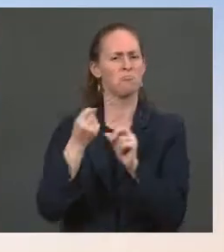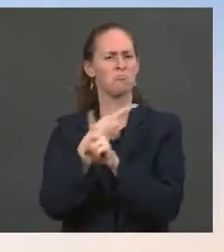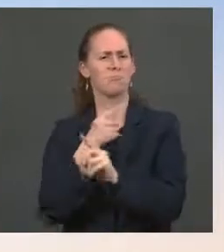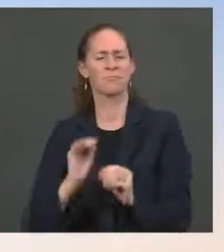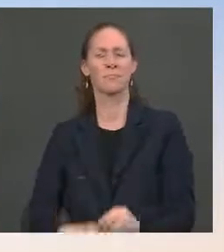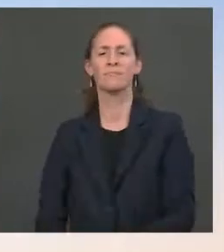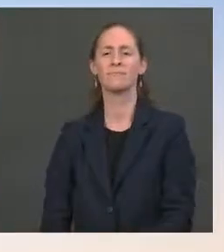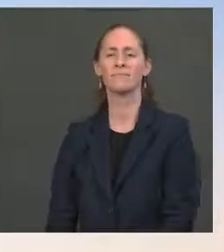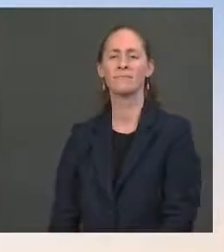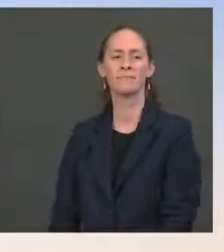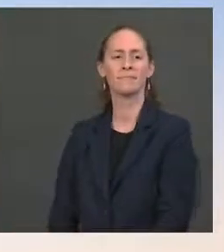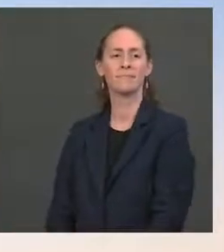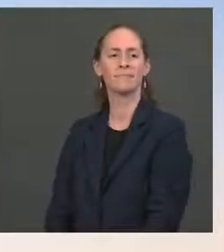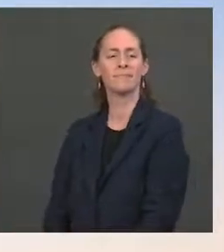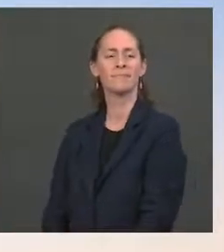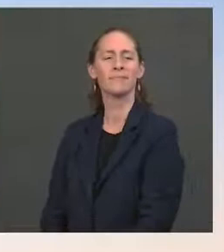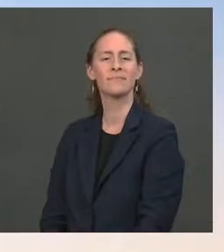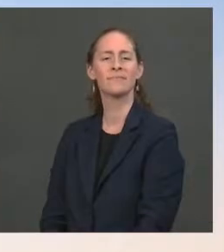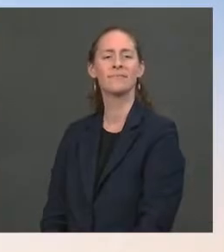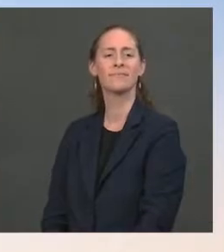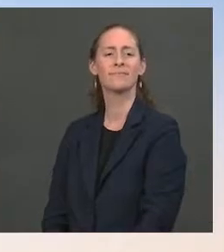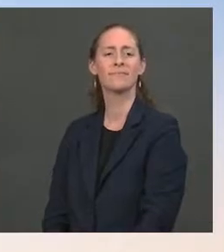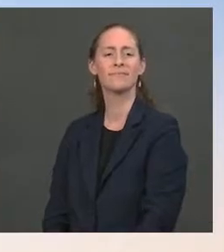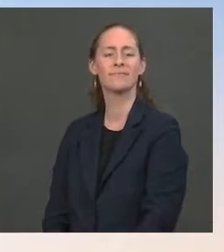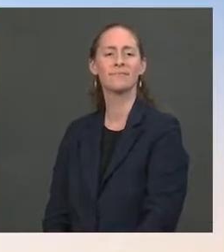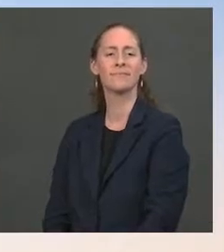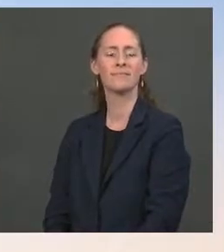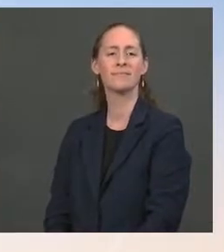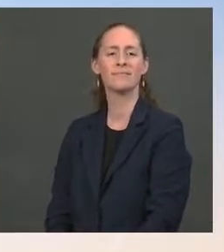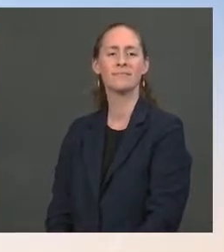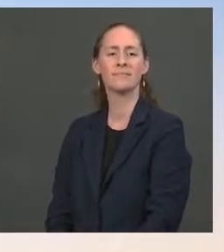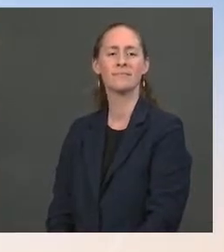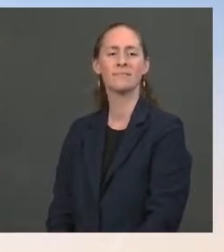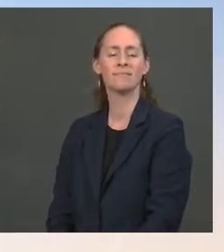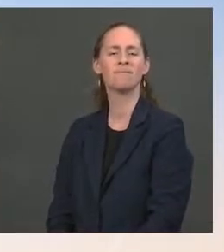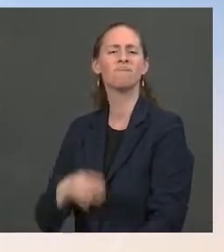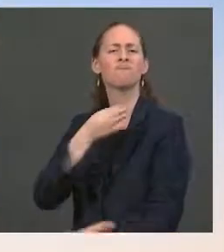Sure. So during his West Coast trip, the president called for bold